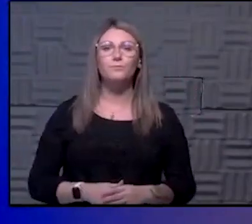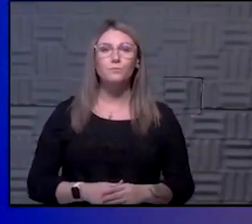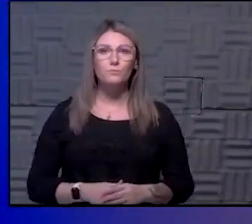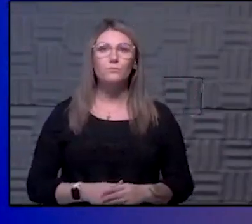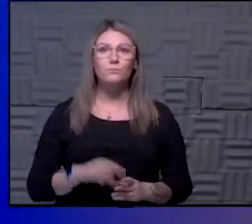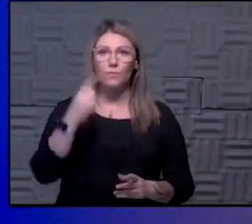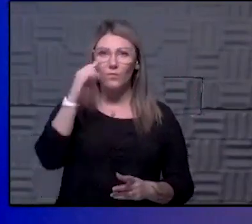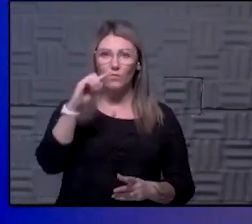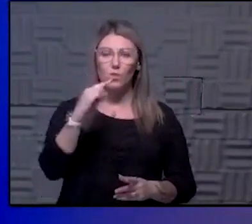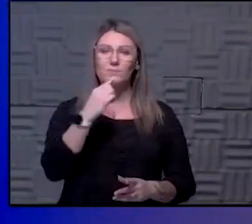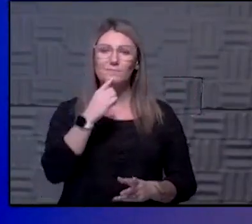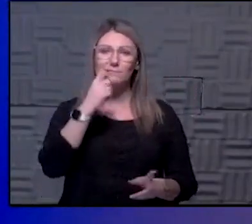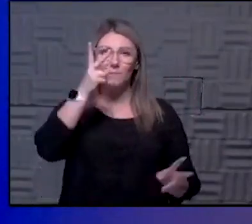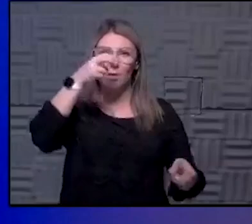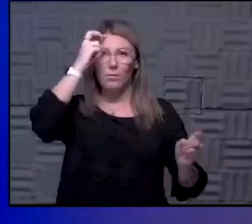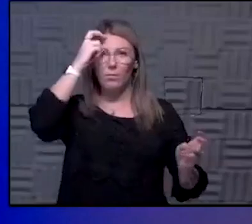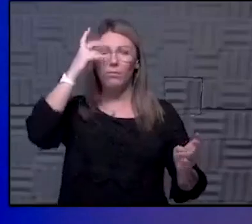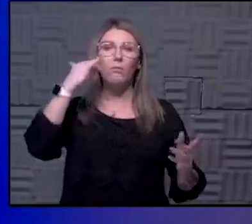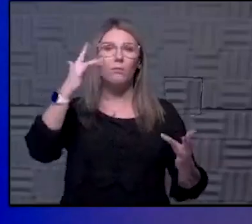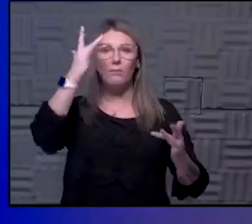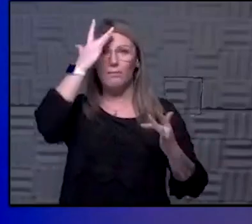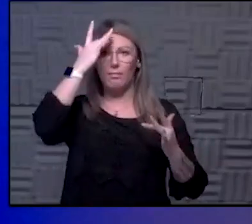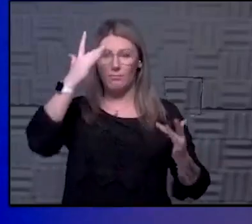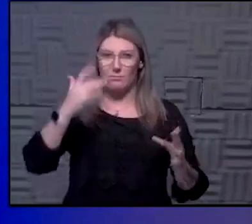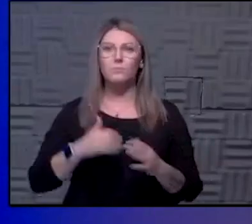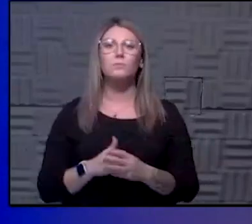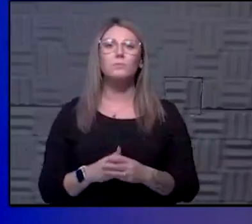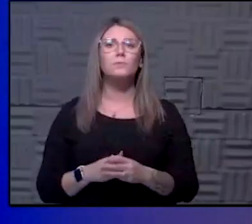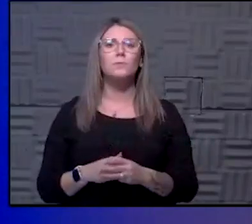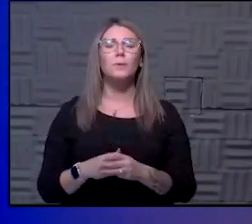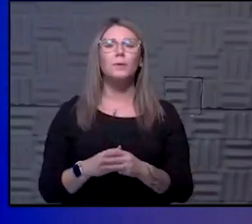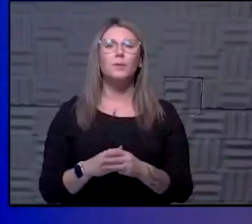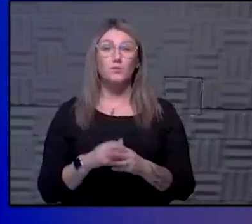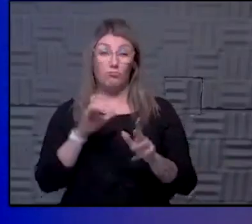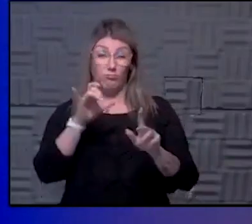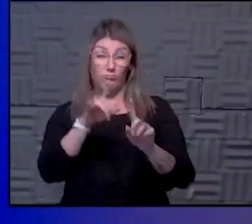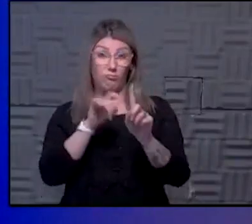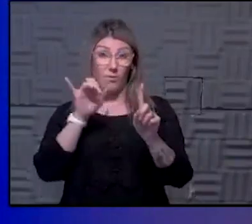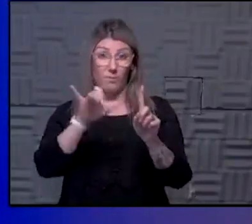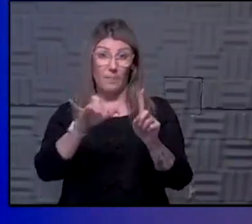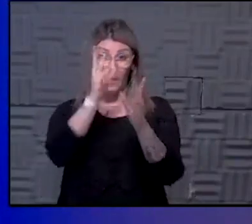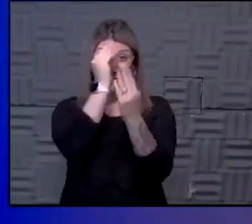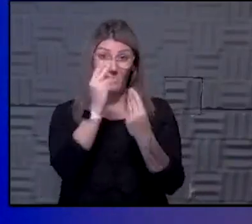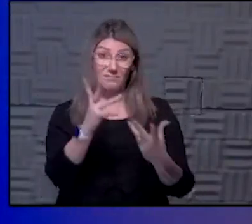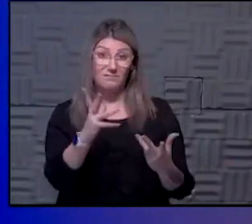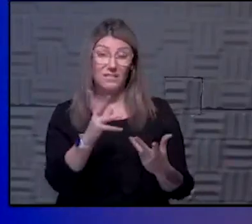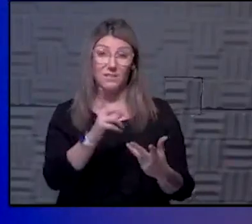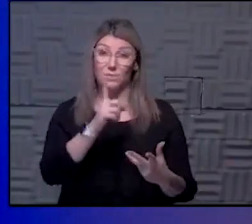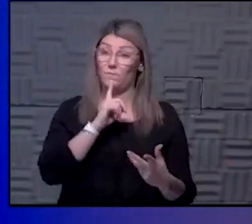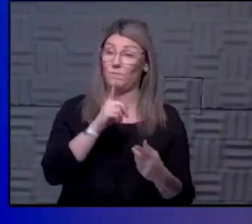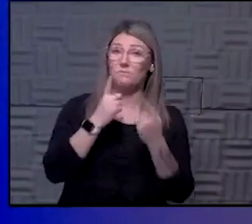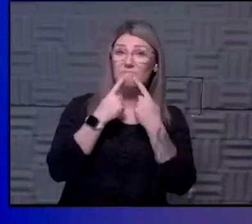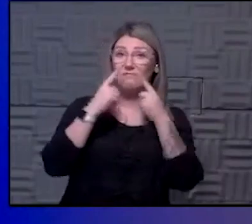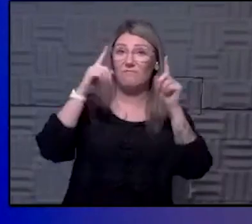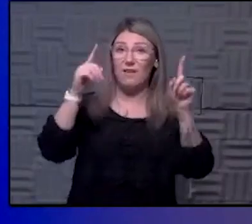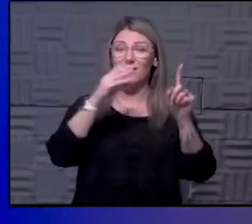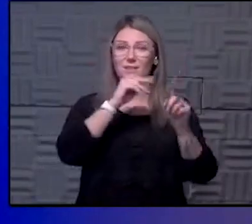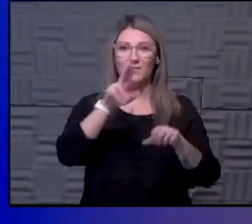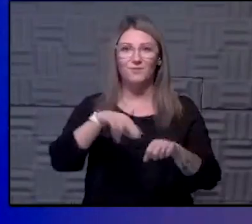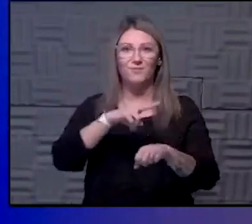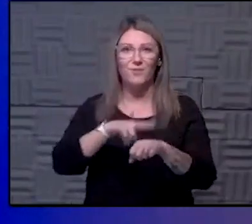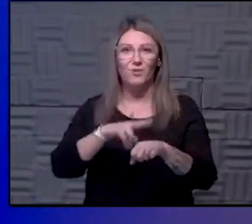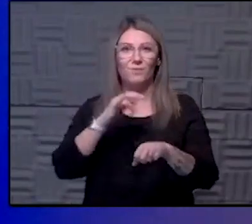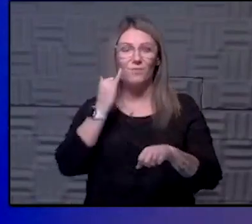for severe and critical illness. So, it looks from that amount of data that it is fairly effective as well. And of course, if